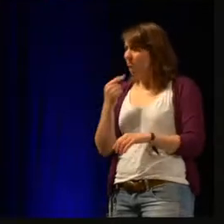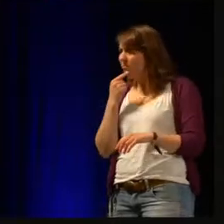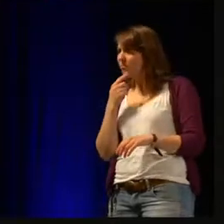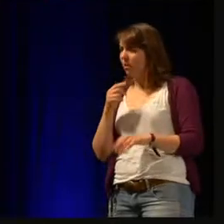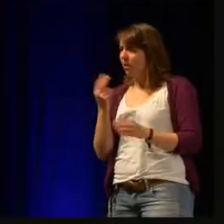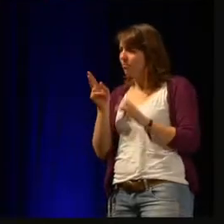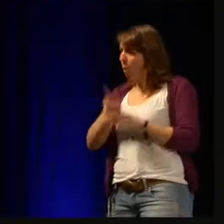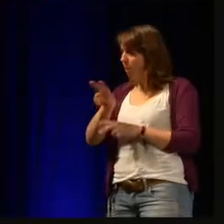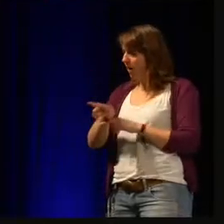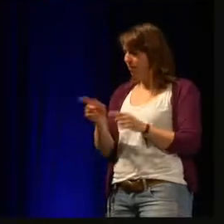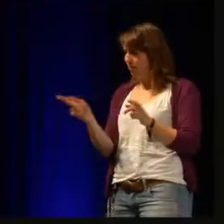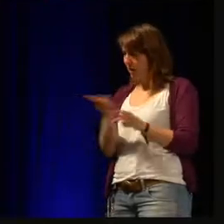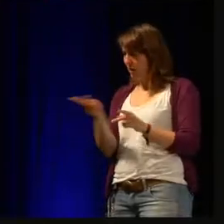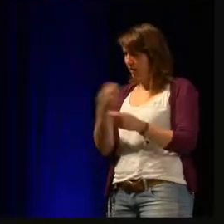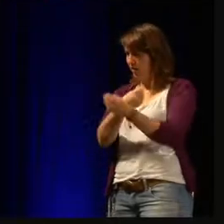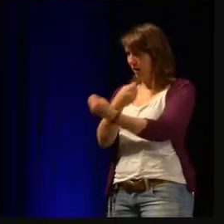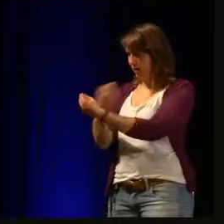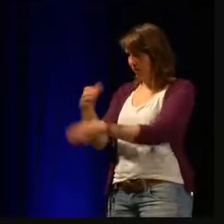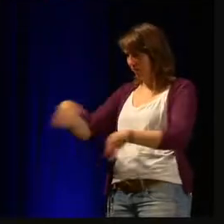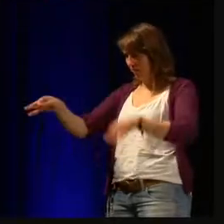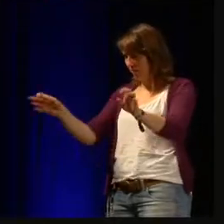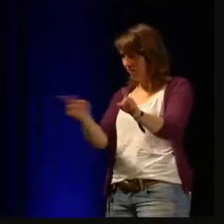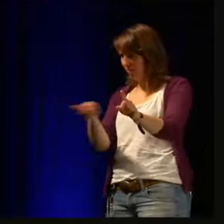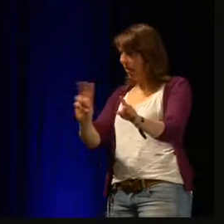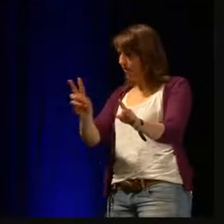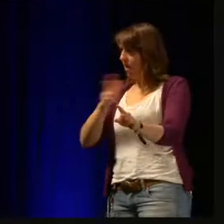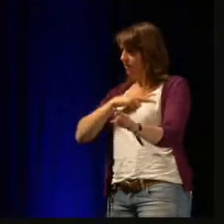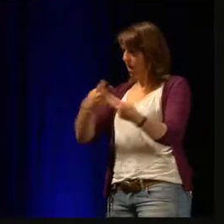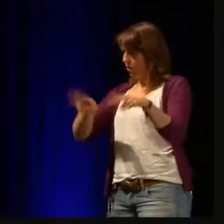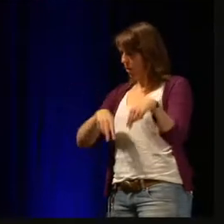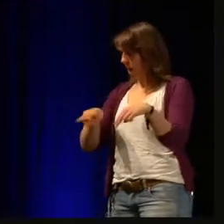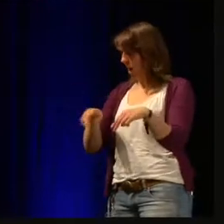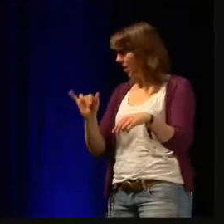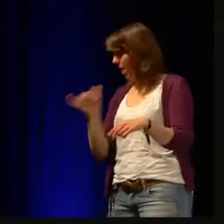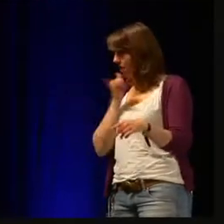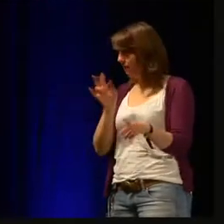allotted. To the left, there's three low risk. To the right, there's eight high risk.